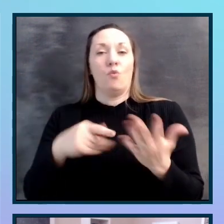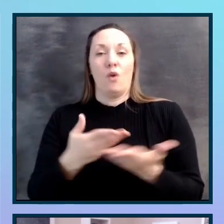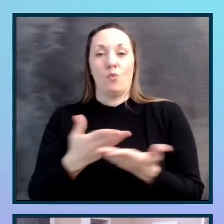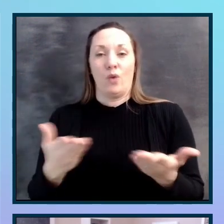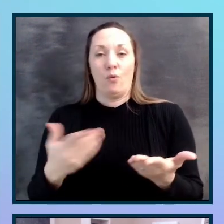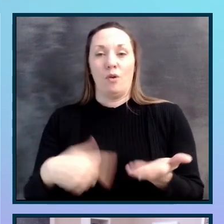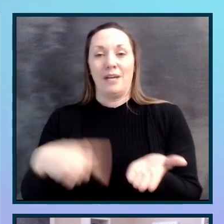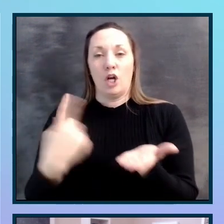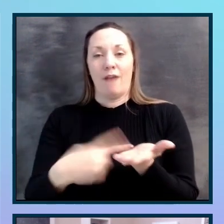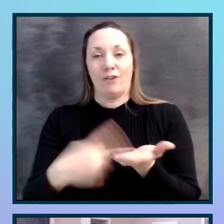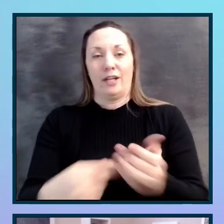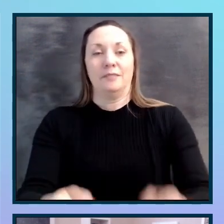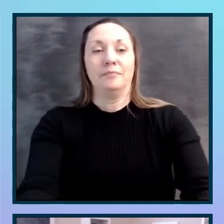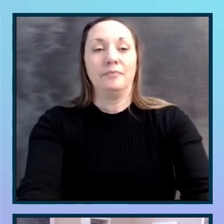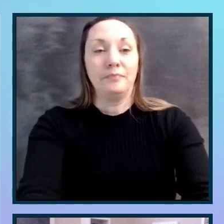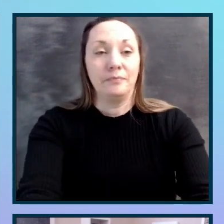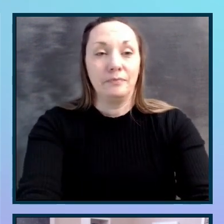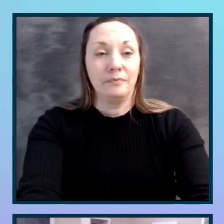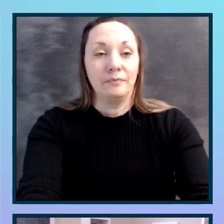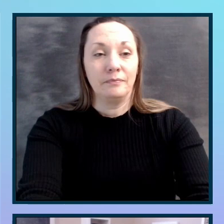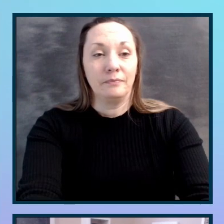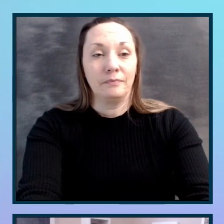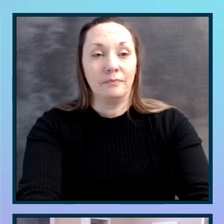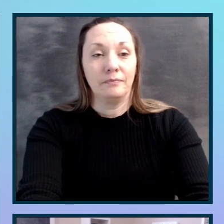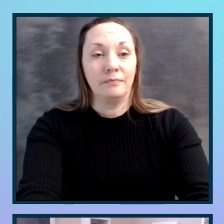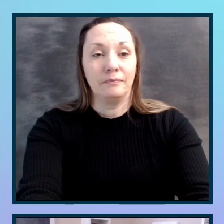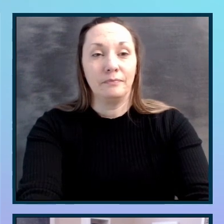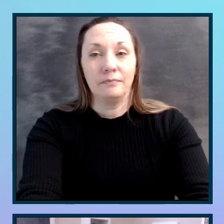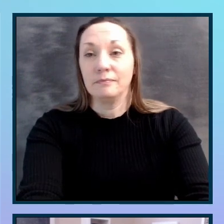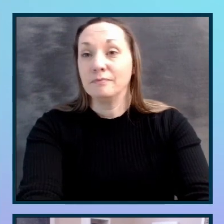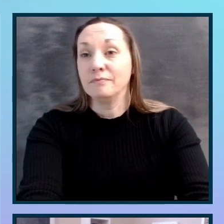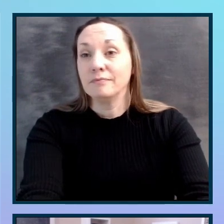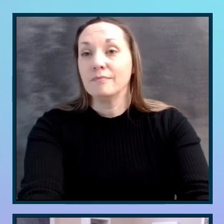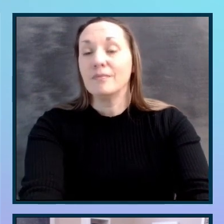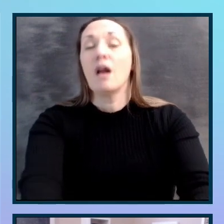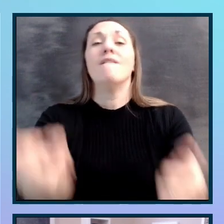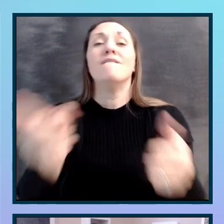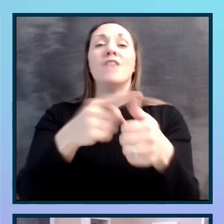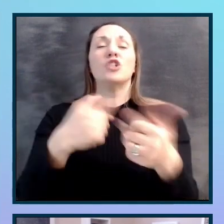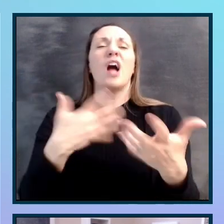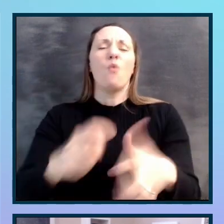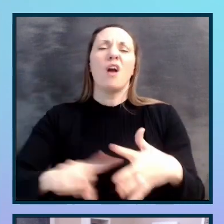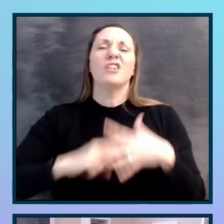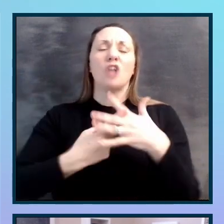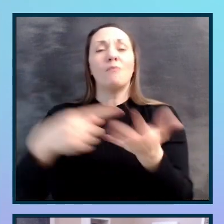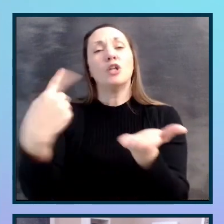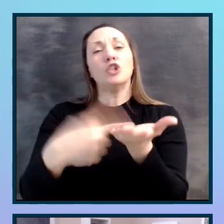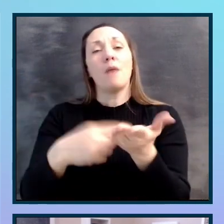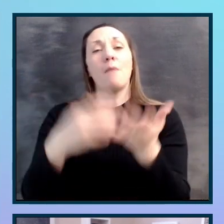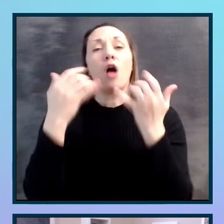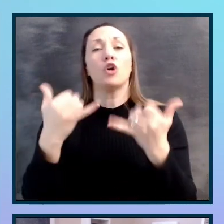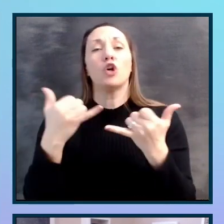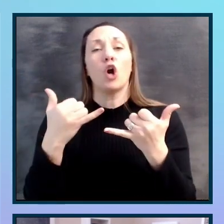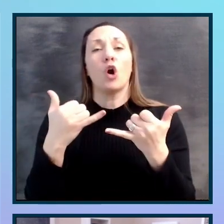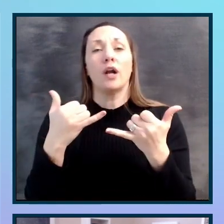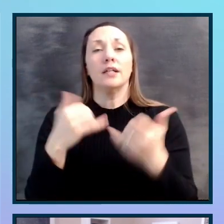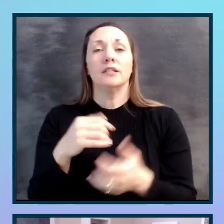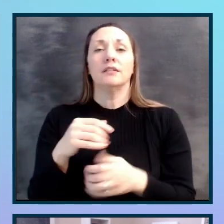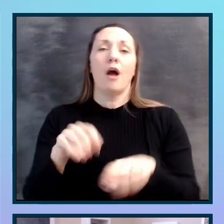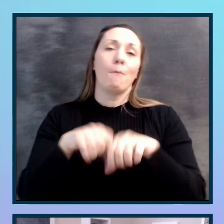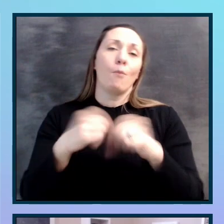be covering. So we'll be first of all, I want to start out by talking a little bit about the current reach of